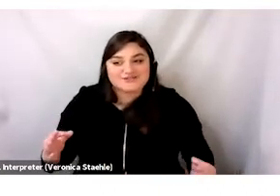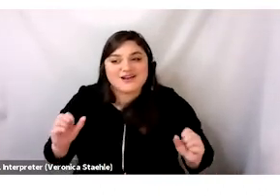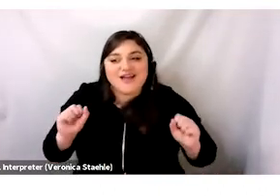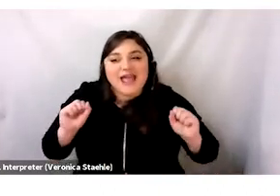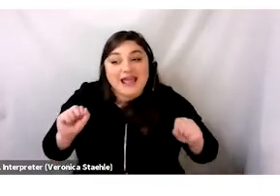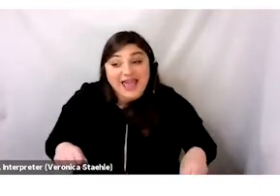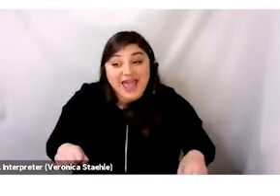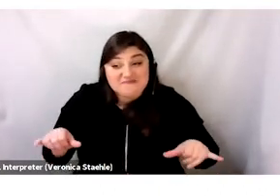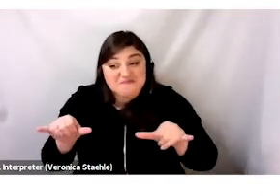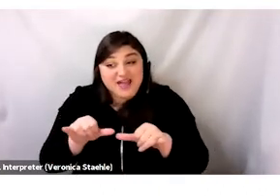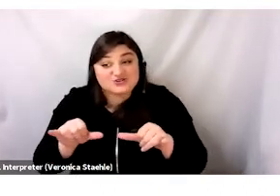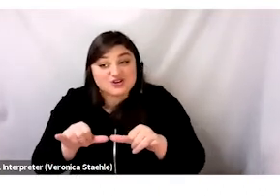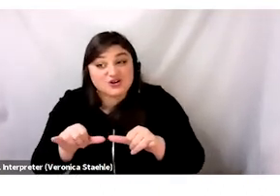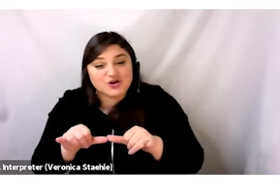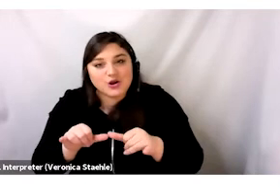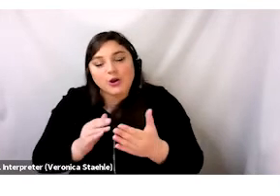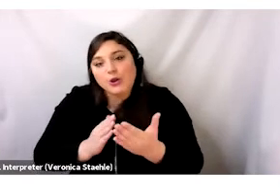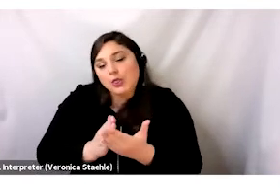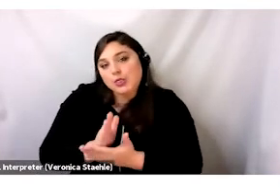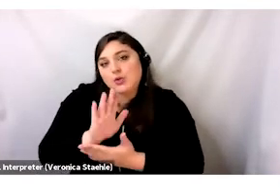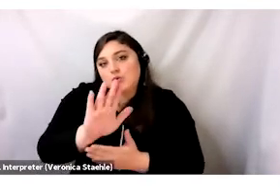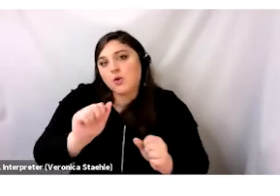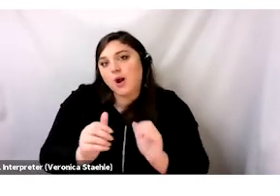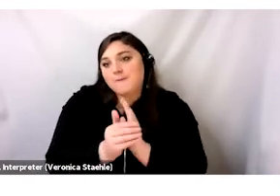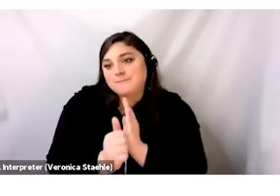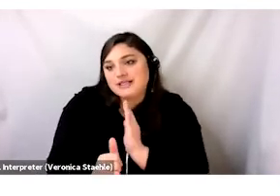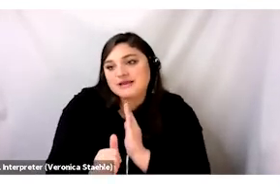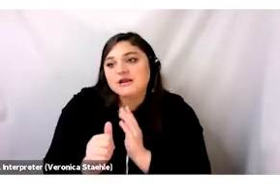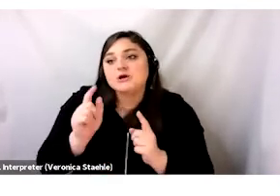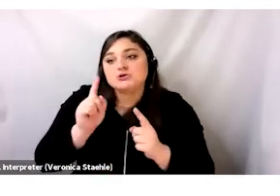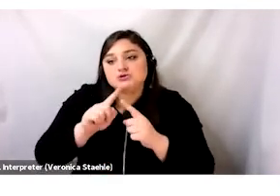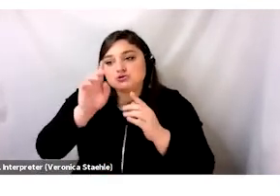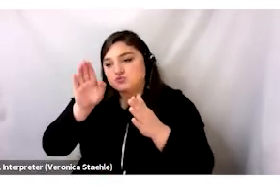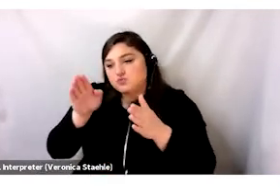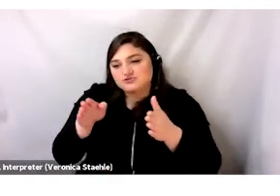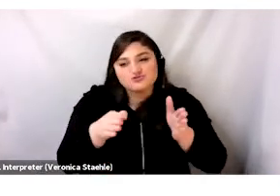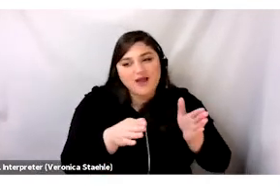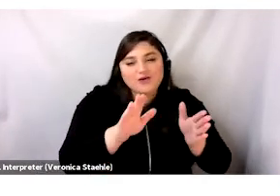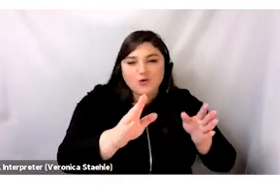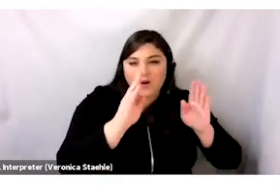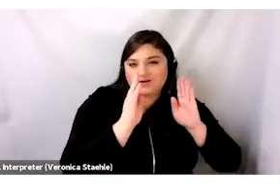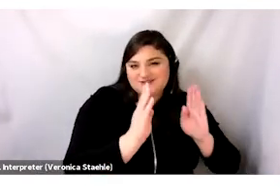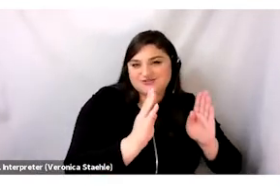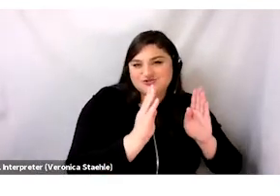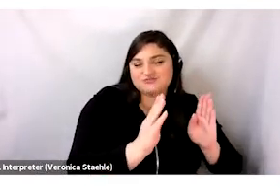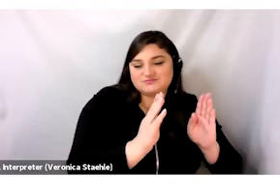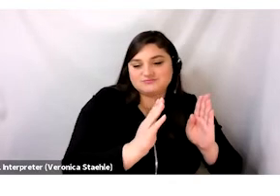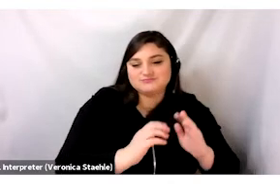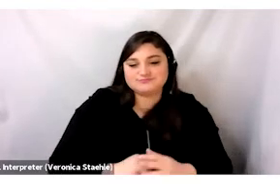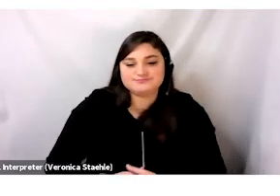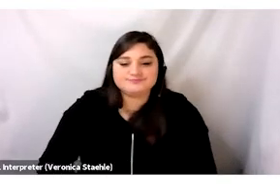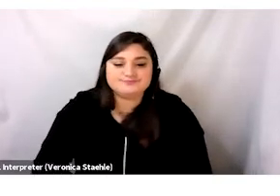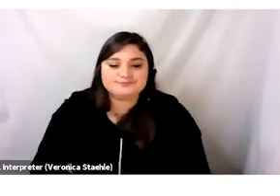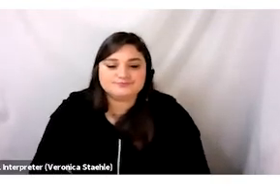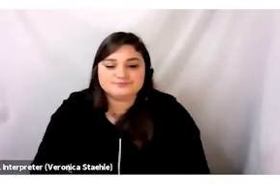gentleness with which you redirect your attention when you find you're wandering. So if